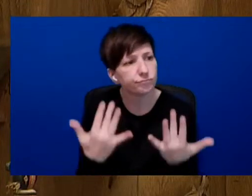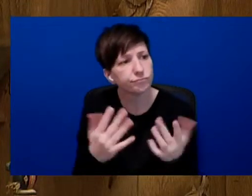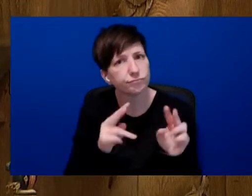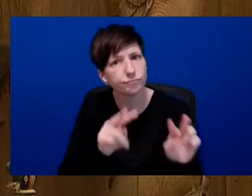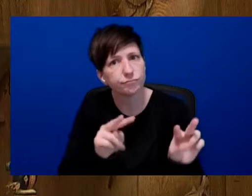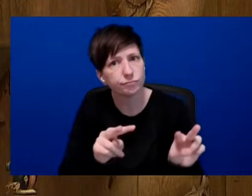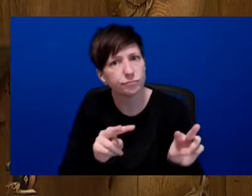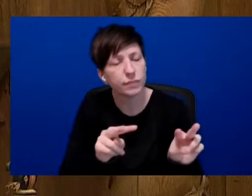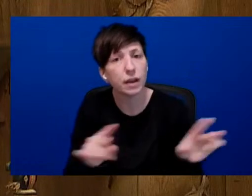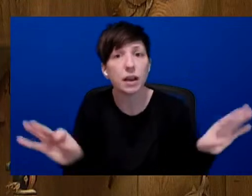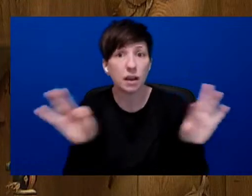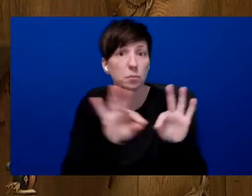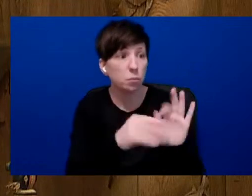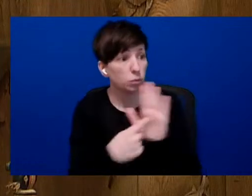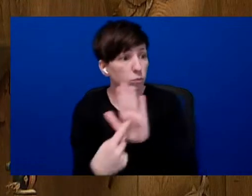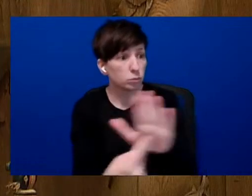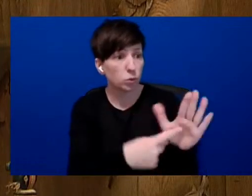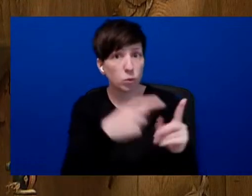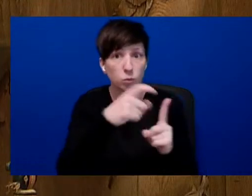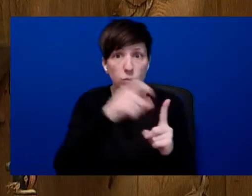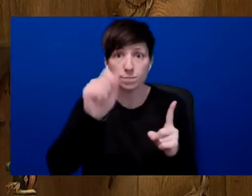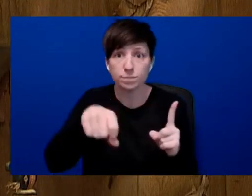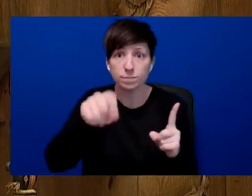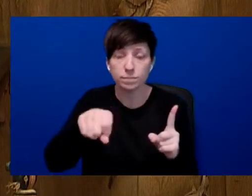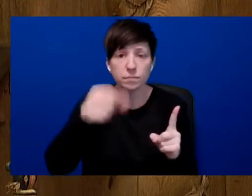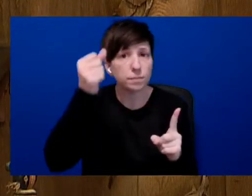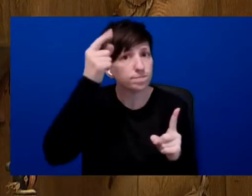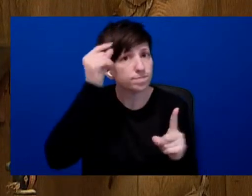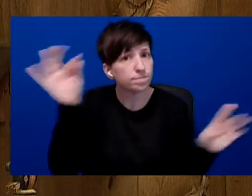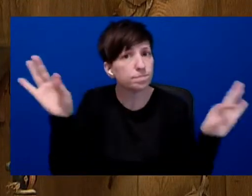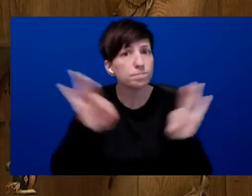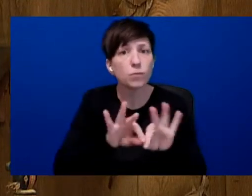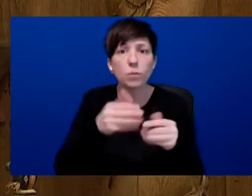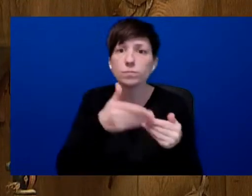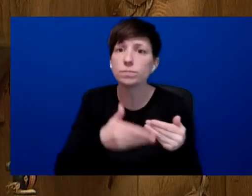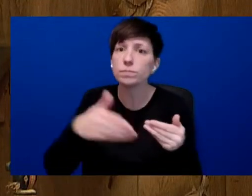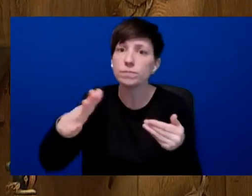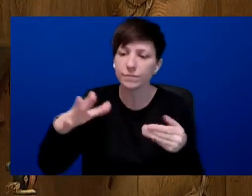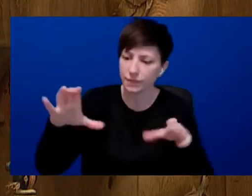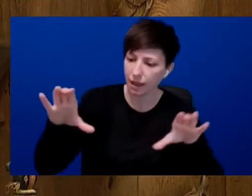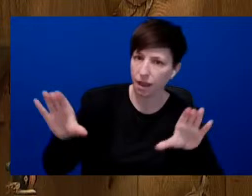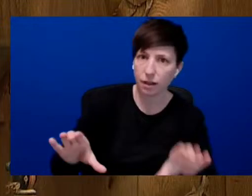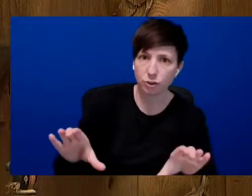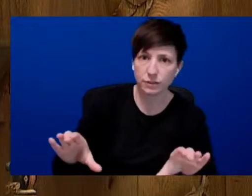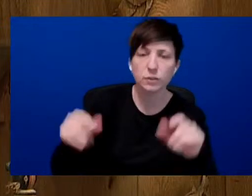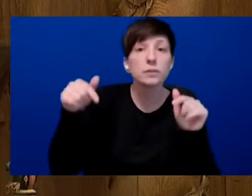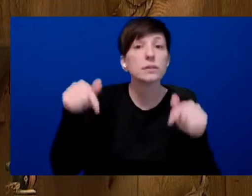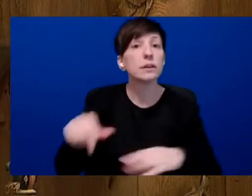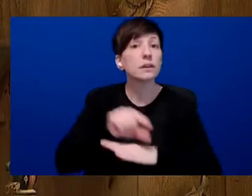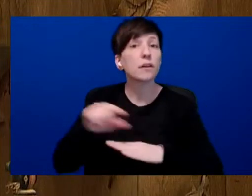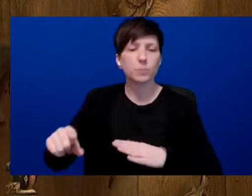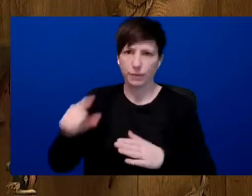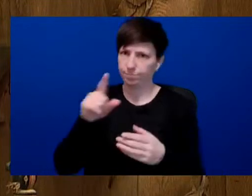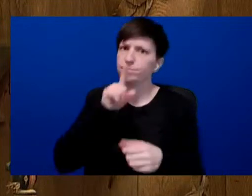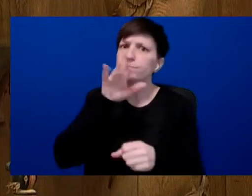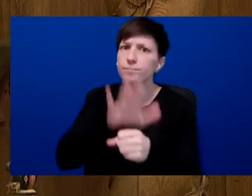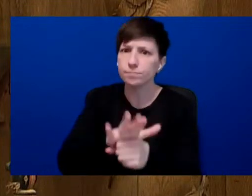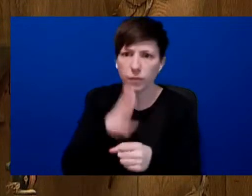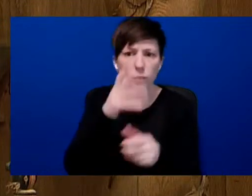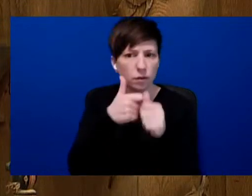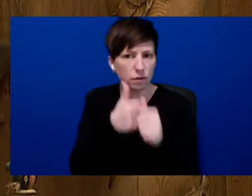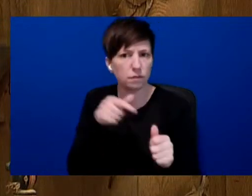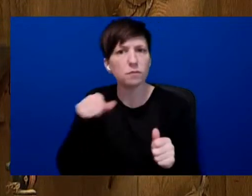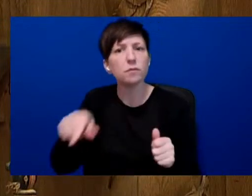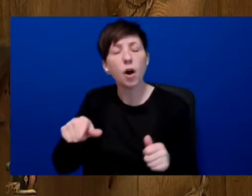follow. That's why your government remains committed to implementing the Declaration on the Rights of Indigenous Peoples Act, which was